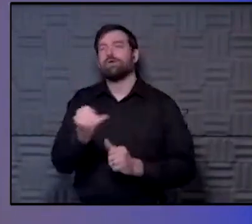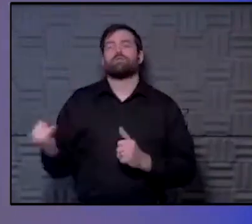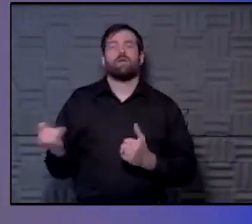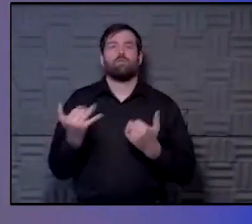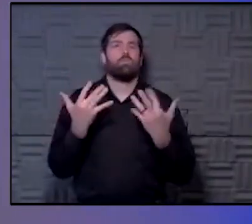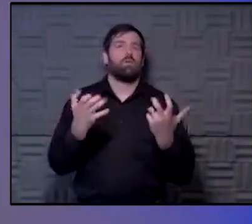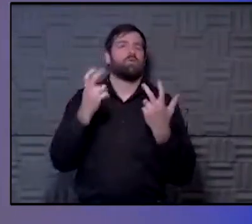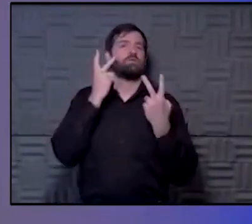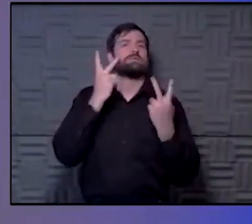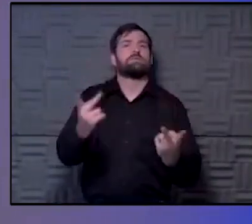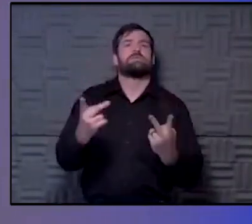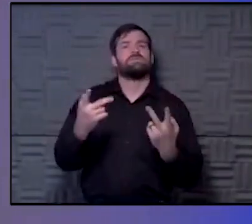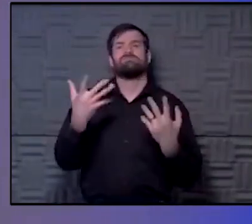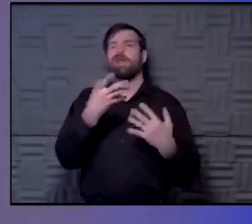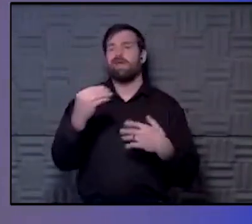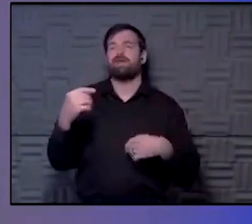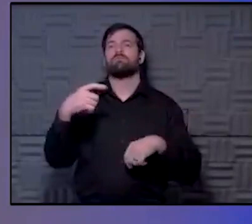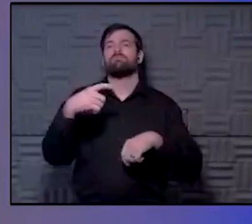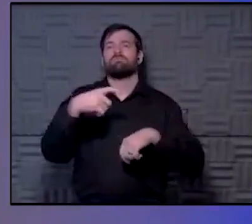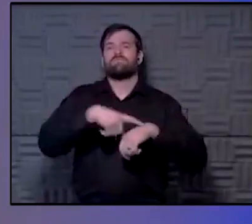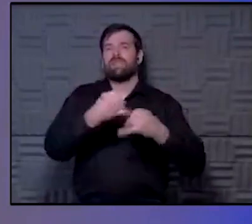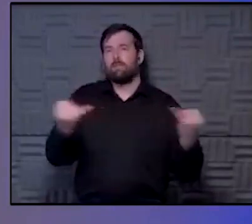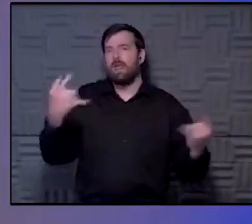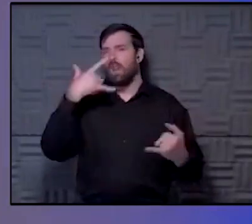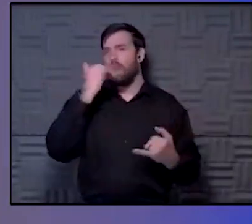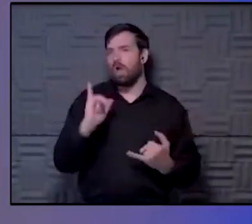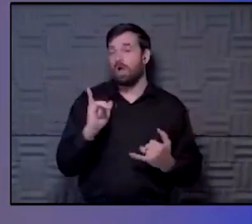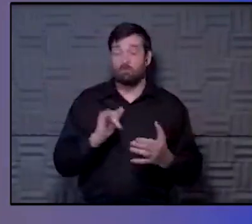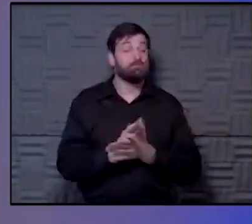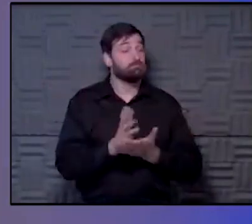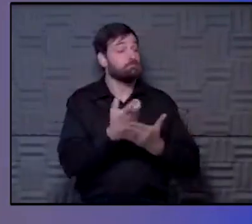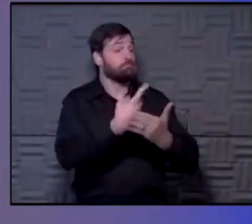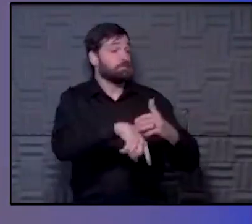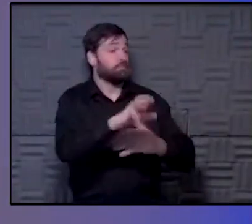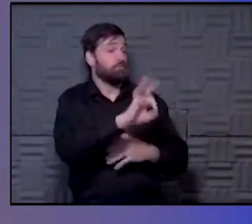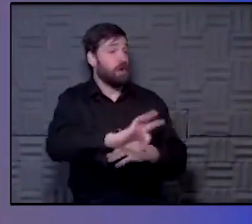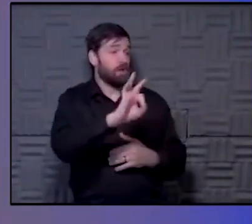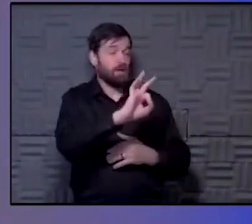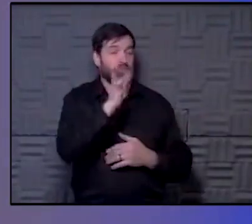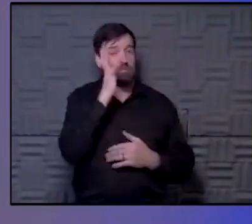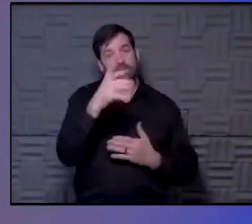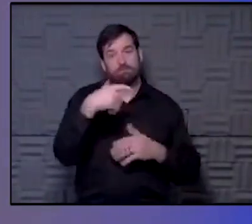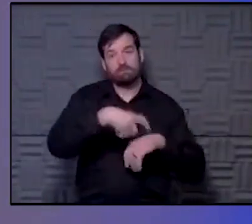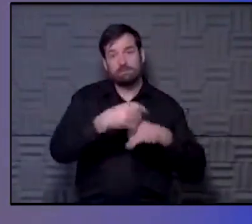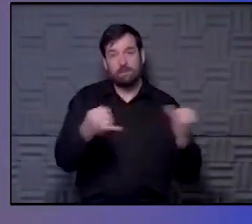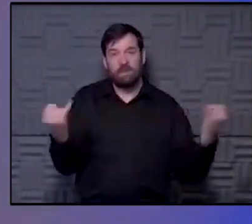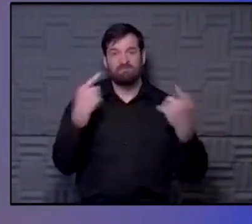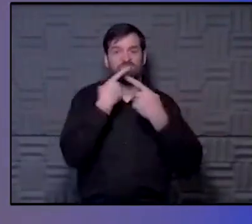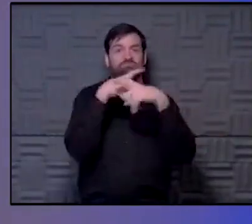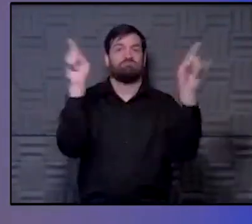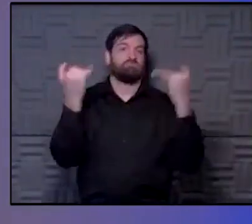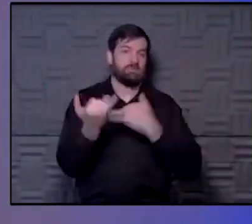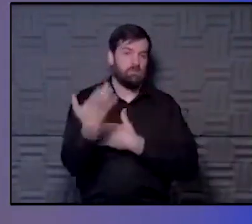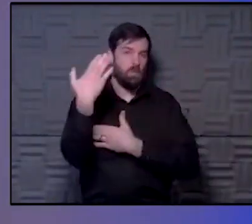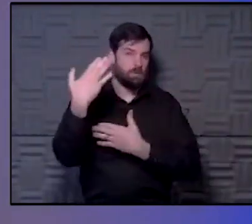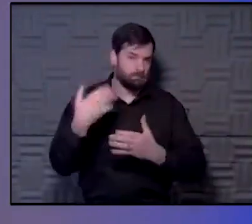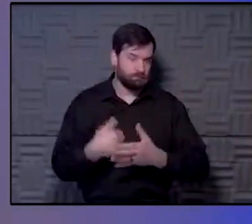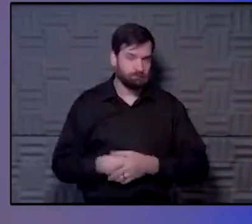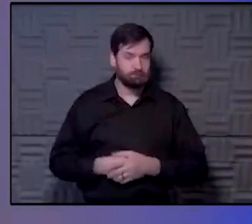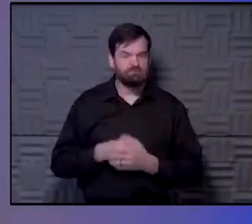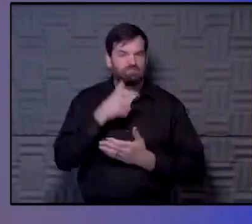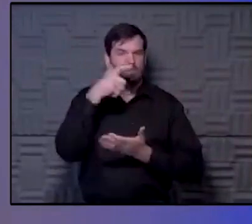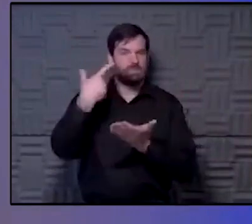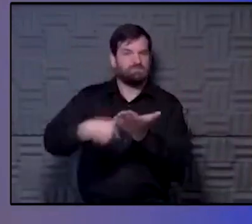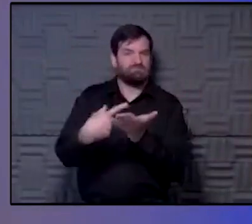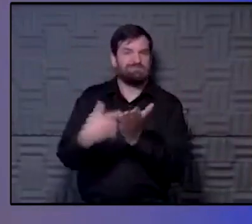and what do you think the timeline will likely be? Well, next Friday is going to be the timeline. That was announced this morning. So we'll be talking again